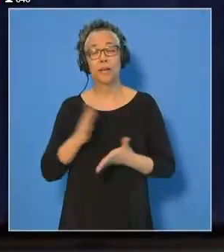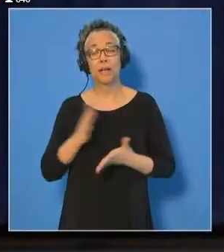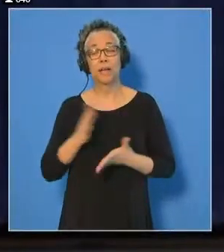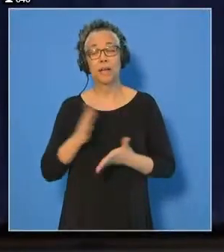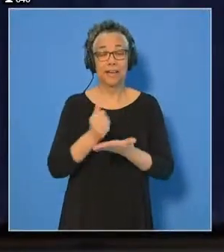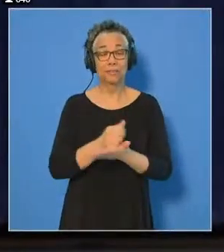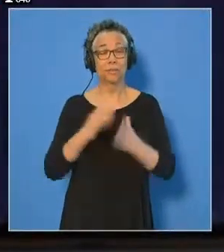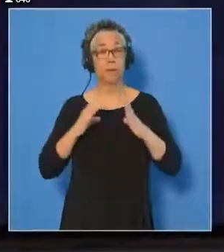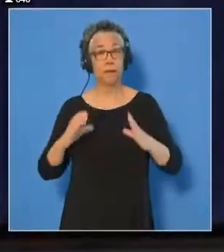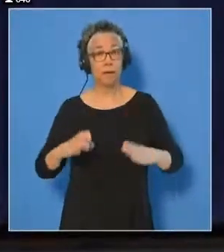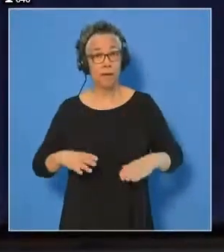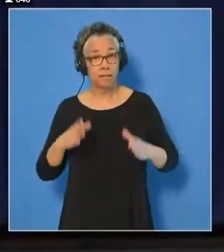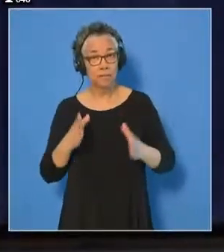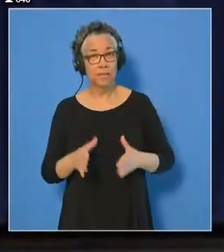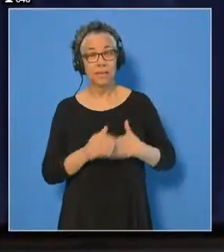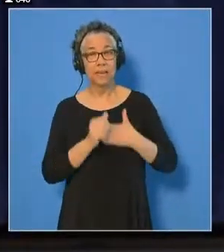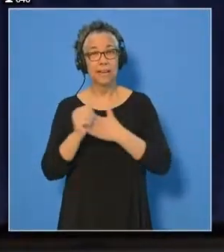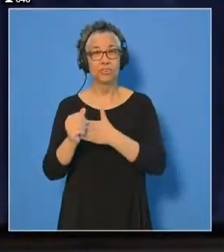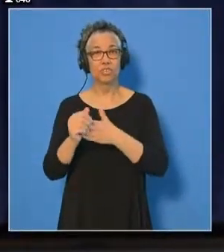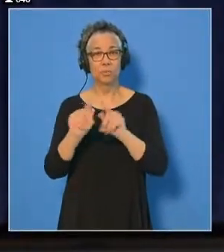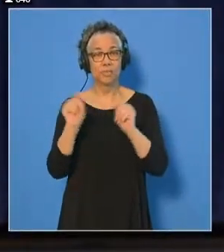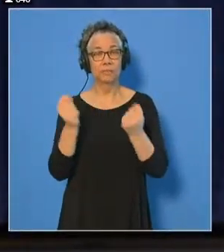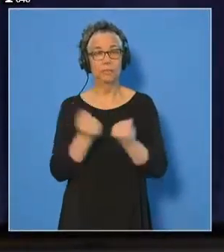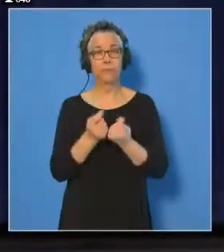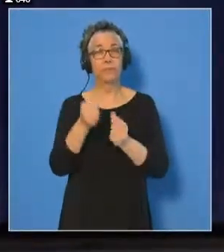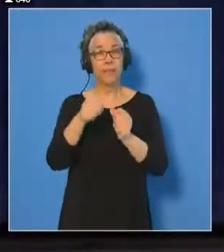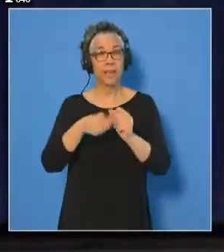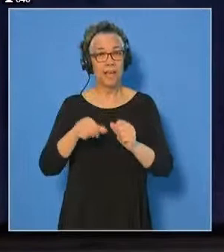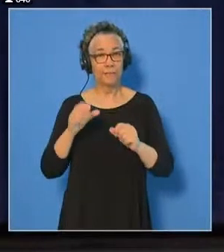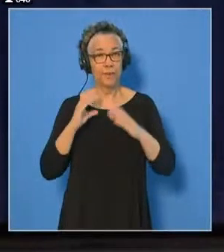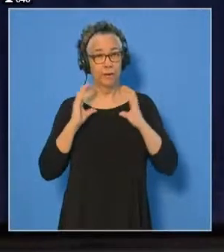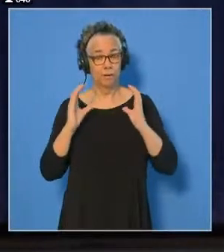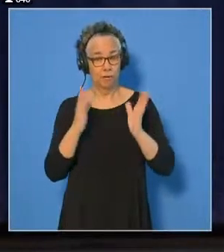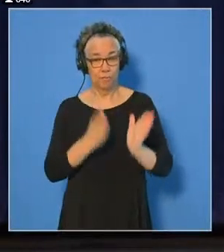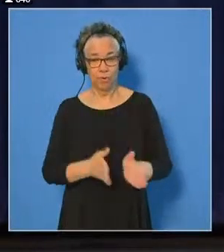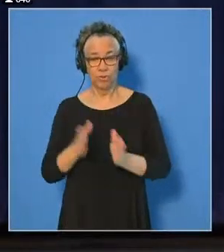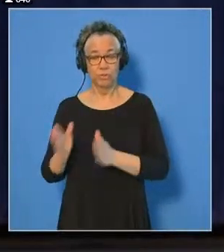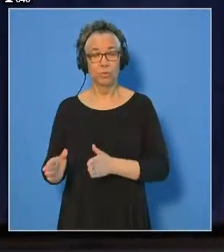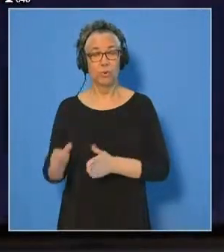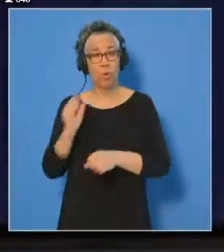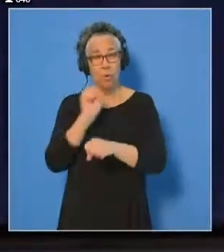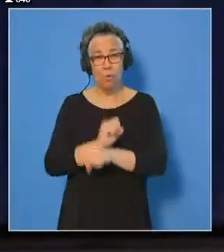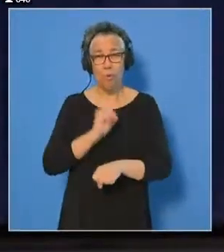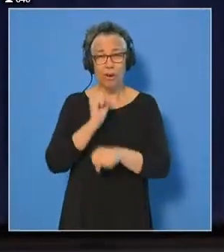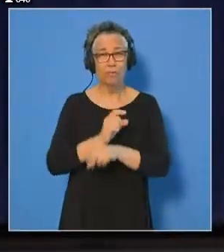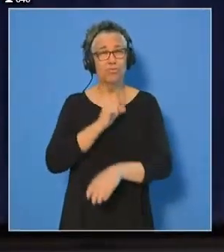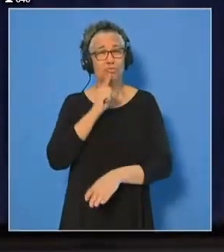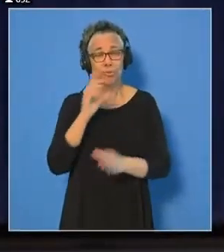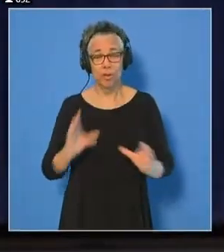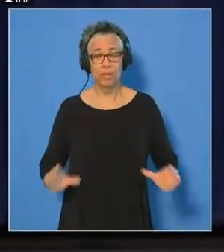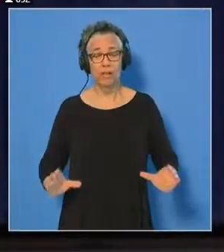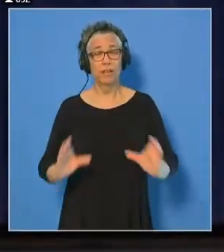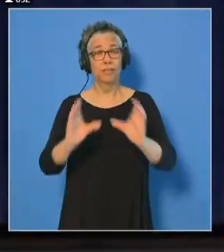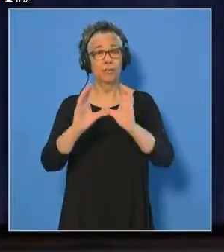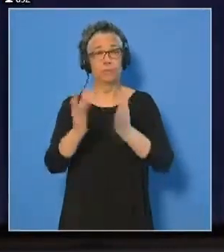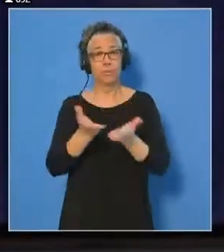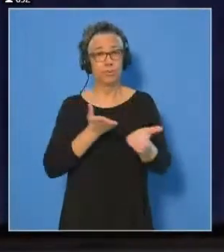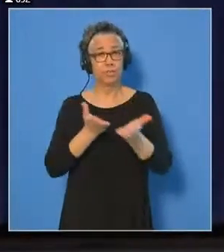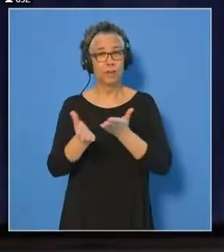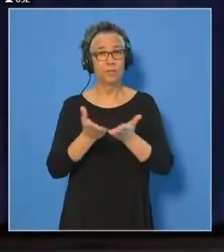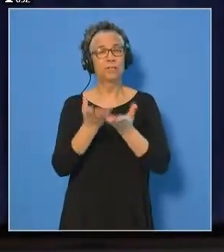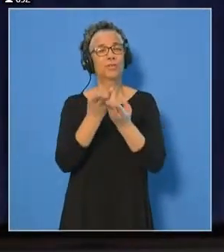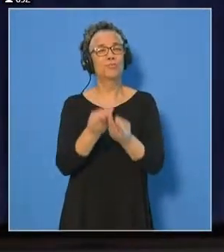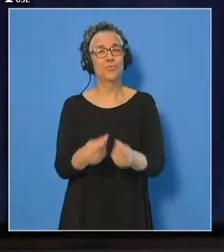team, and to each and every customs officer working to ensure that the critical services they provide run